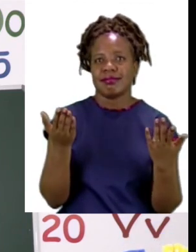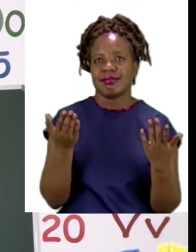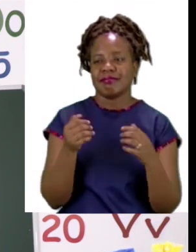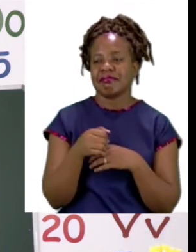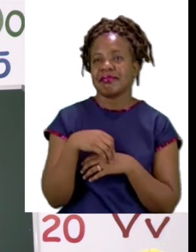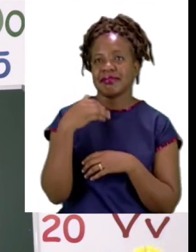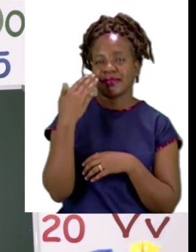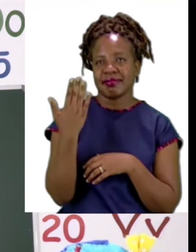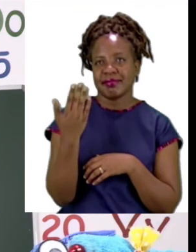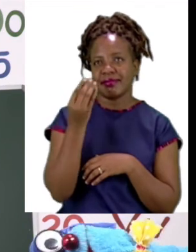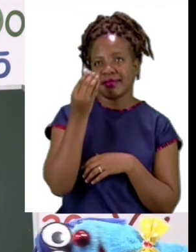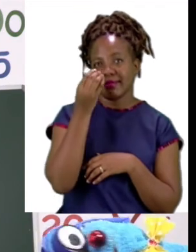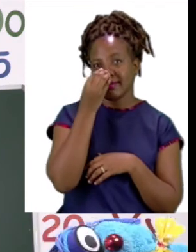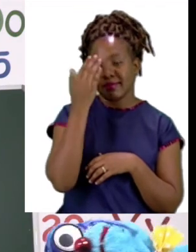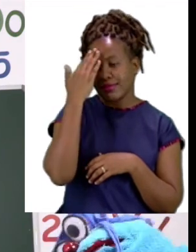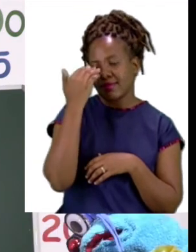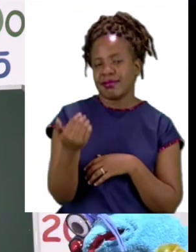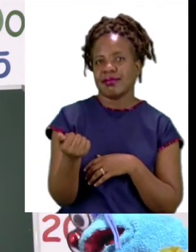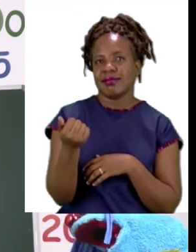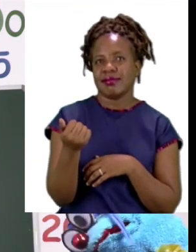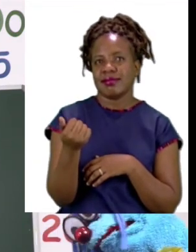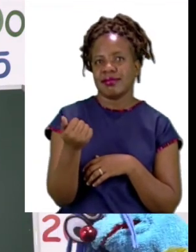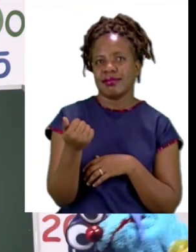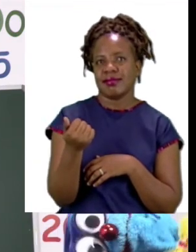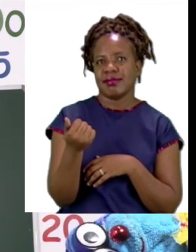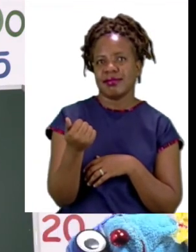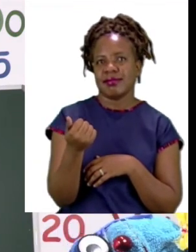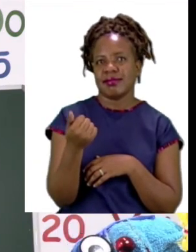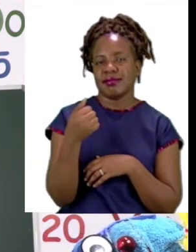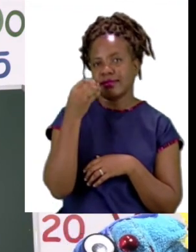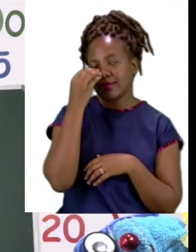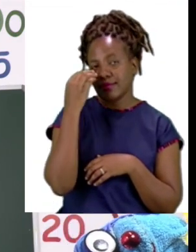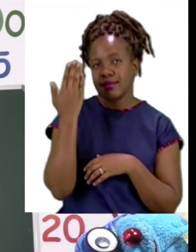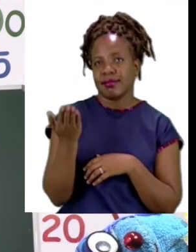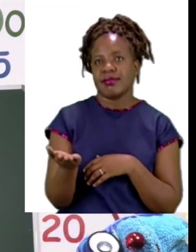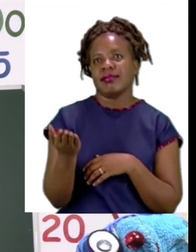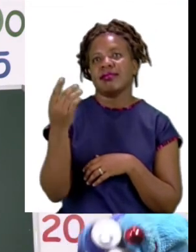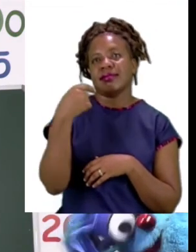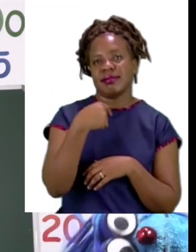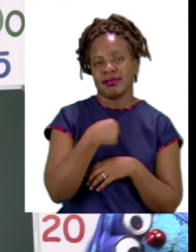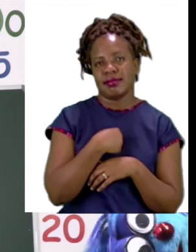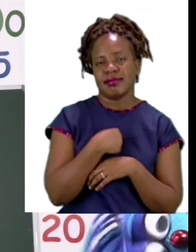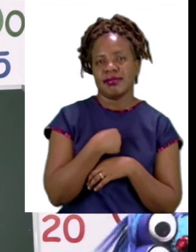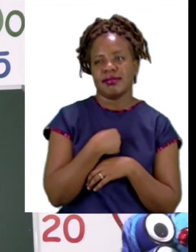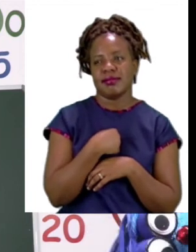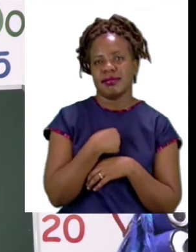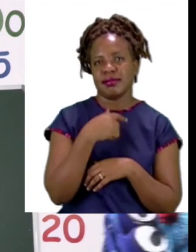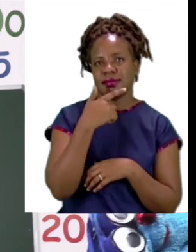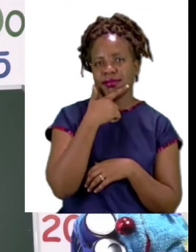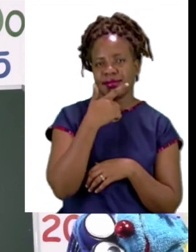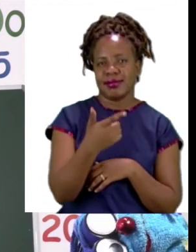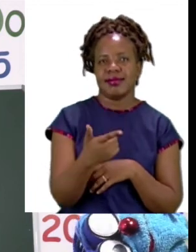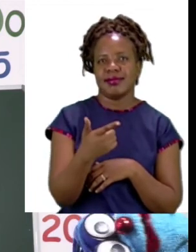There he is. Hello, Sashi. So, from Sashi and I, we would like to say thank